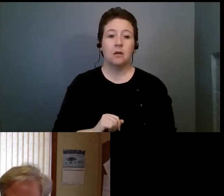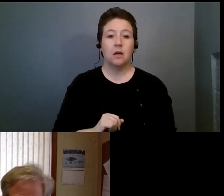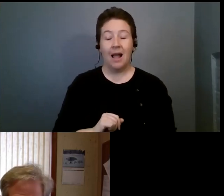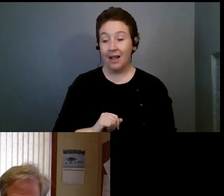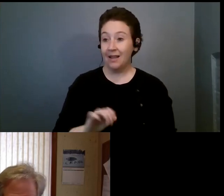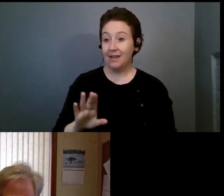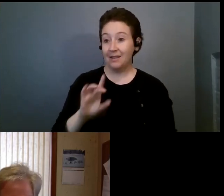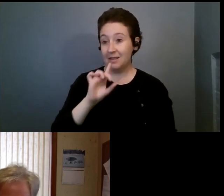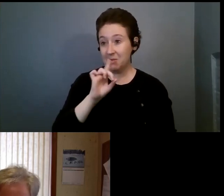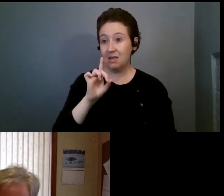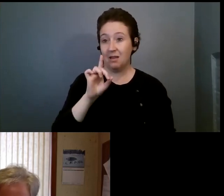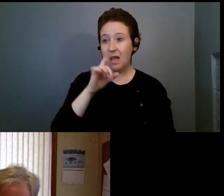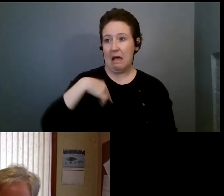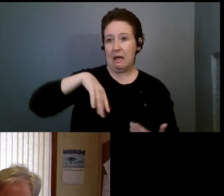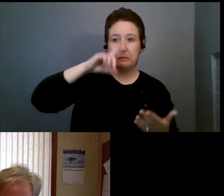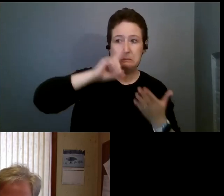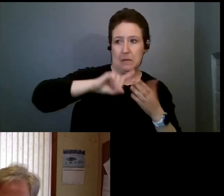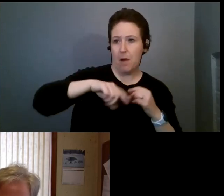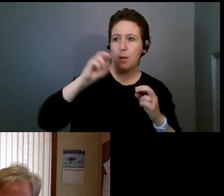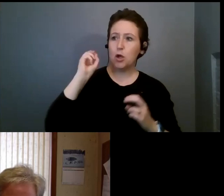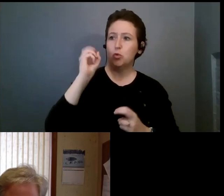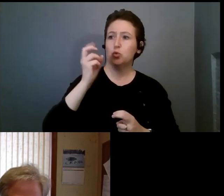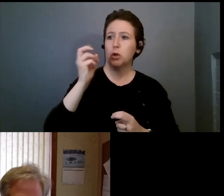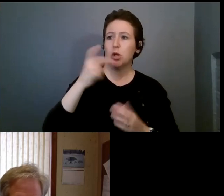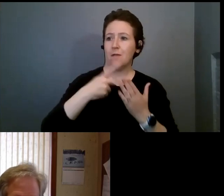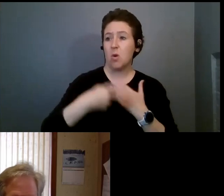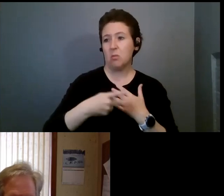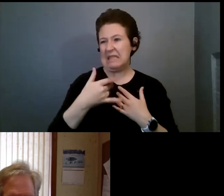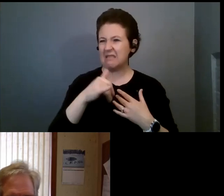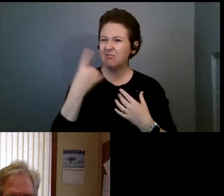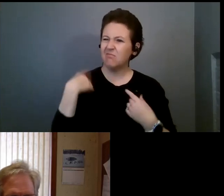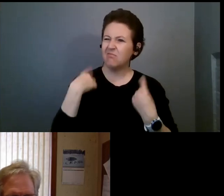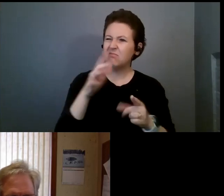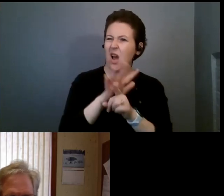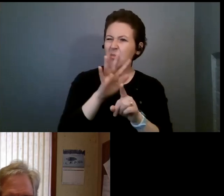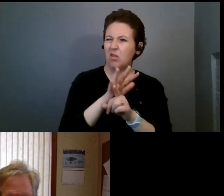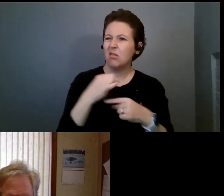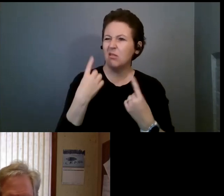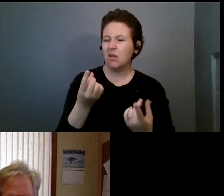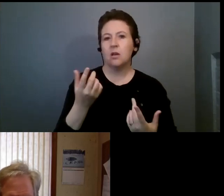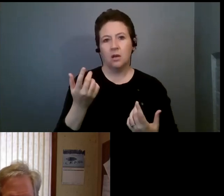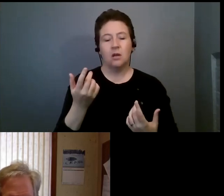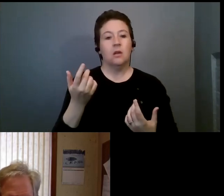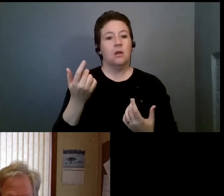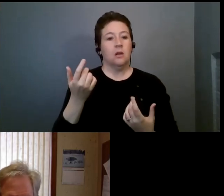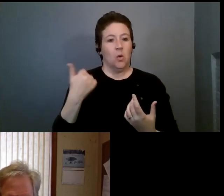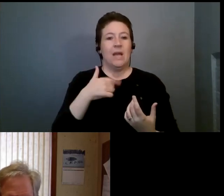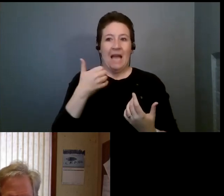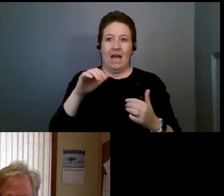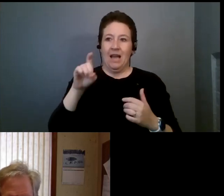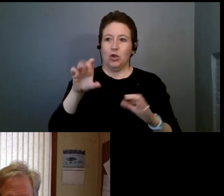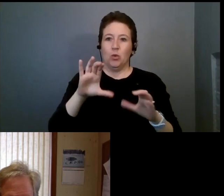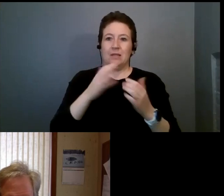I'd have to get back to you exactly on the truck driving program. It remains popular. And we've had to do some social